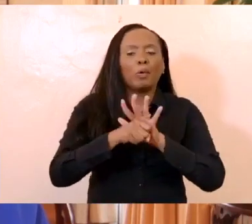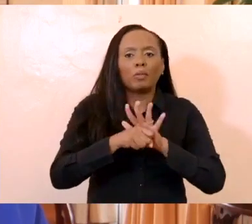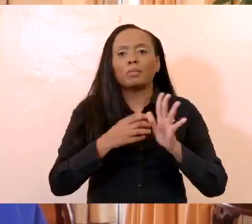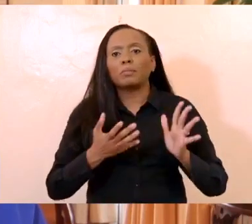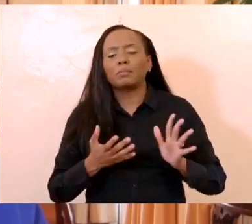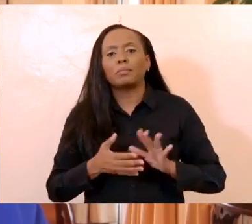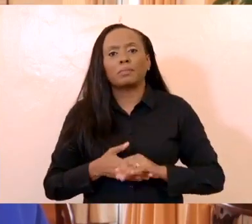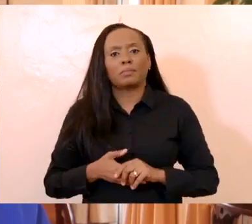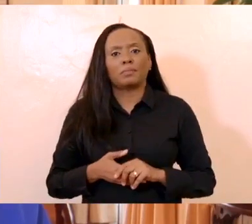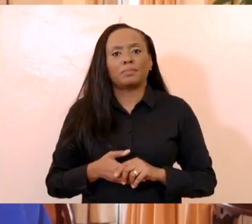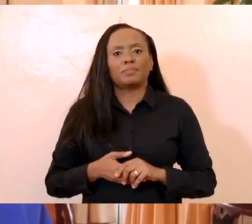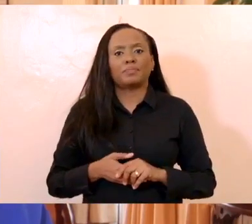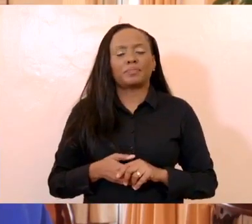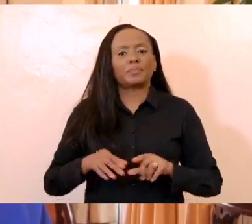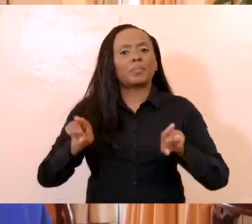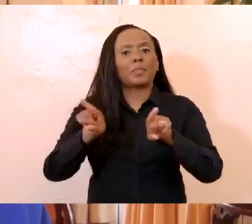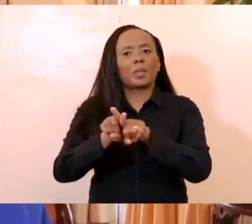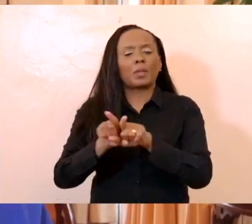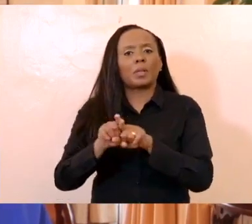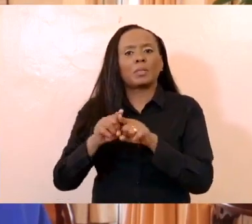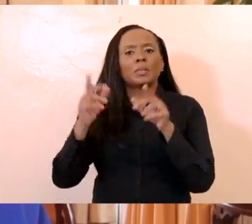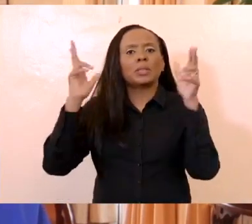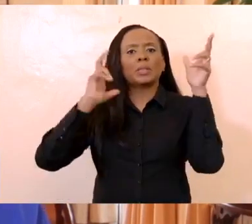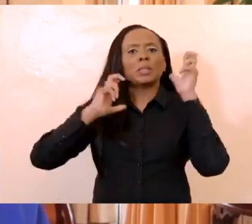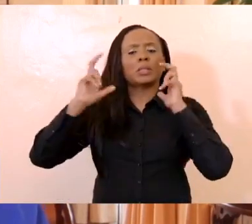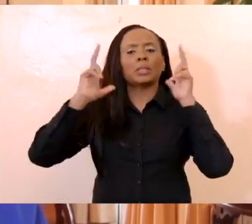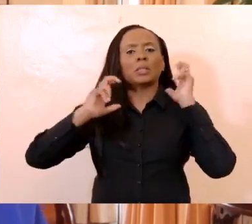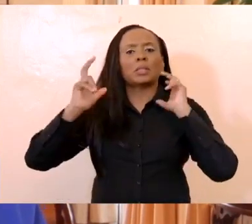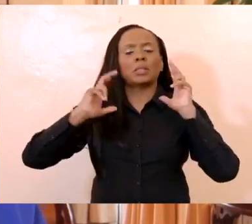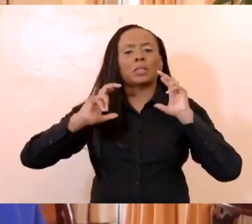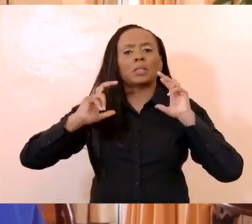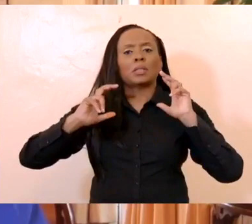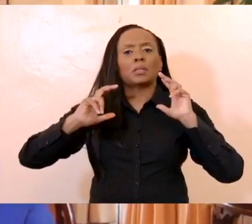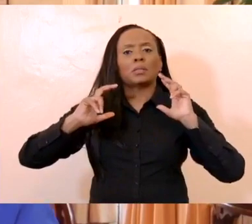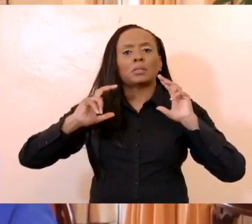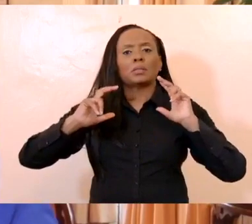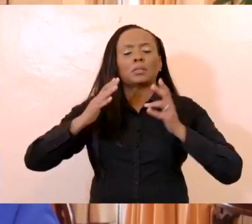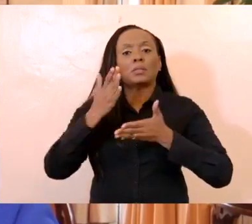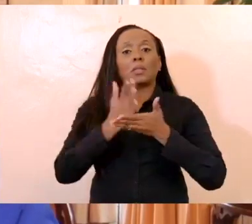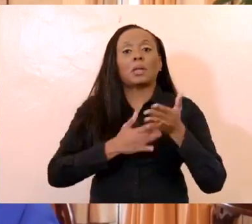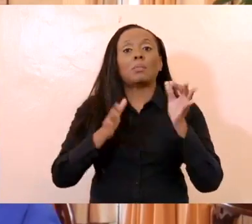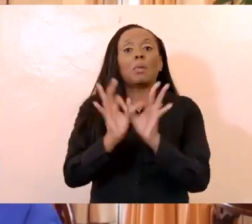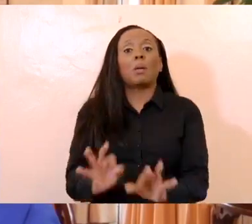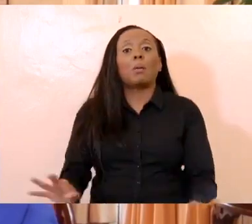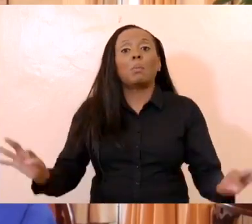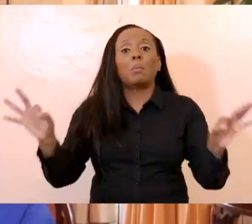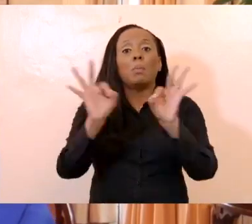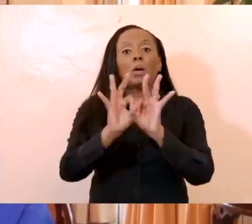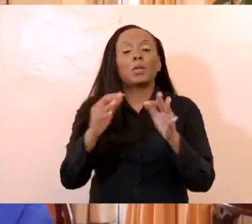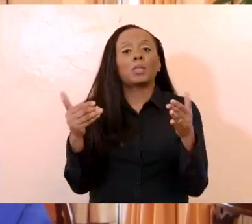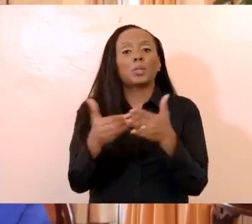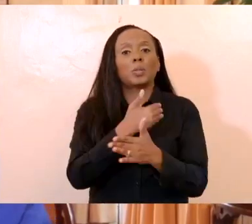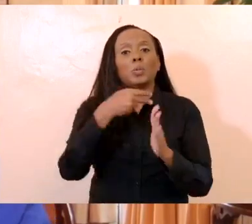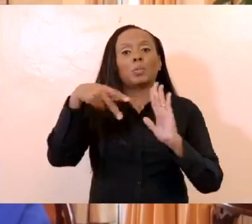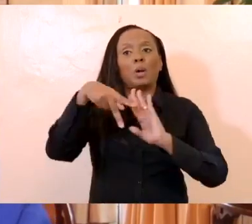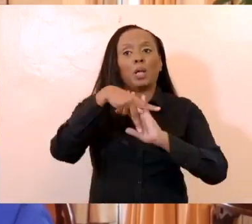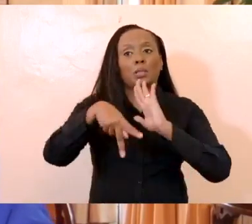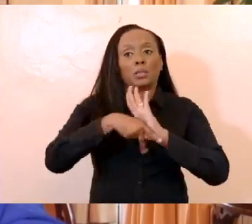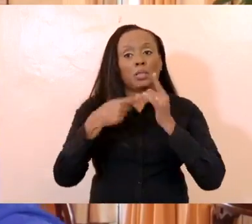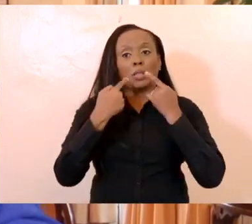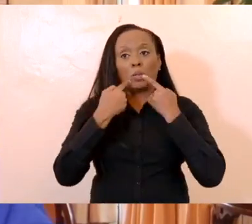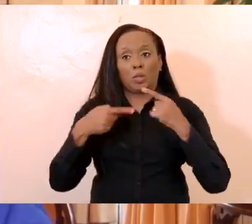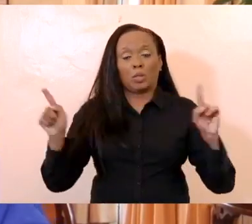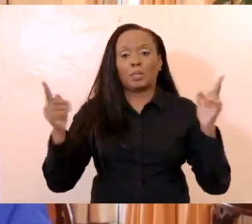numbers, as well as to hear what I'm told are some important new policy